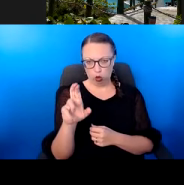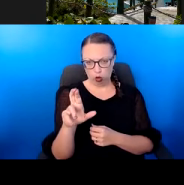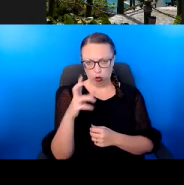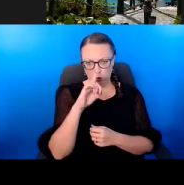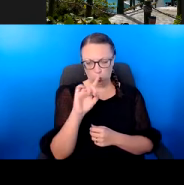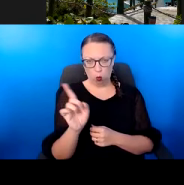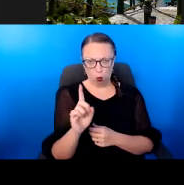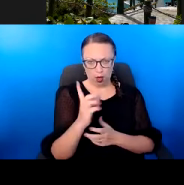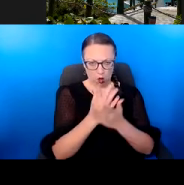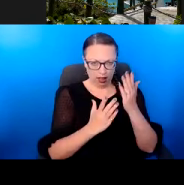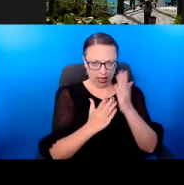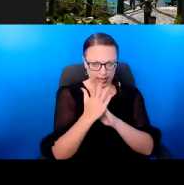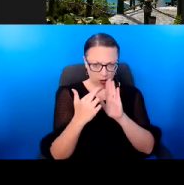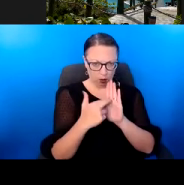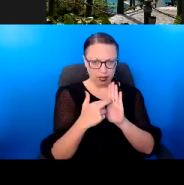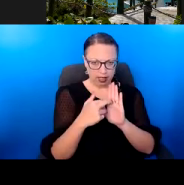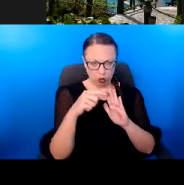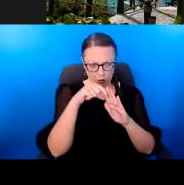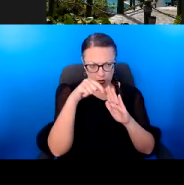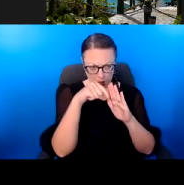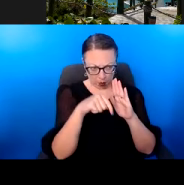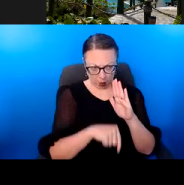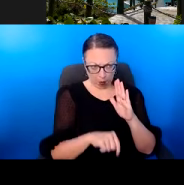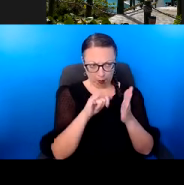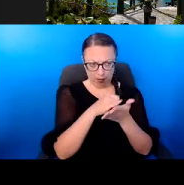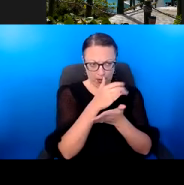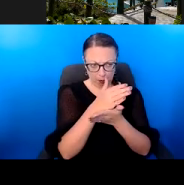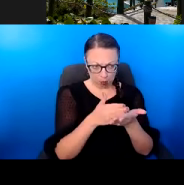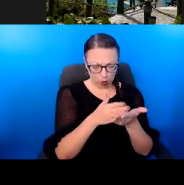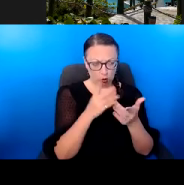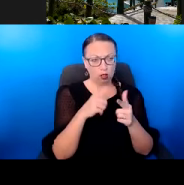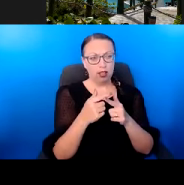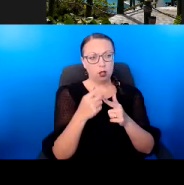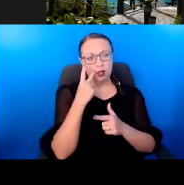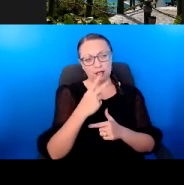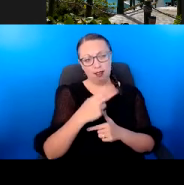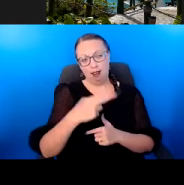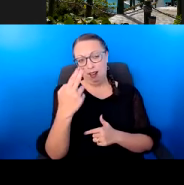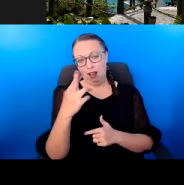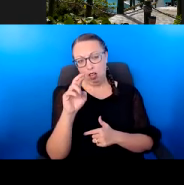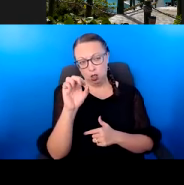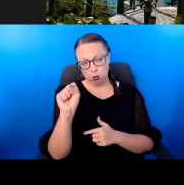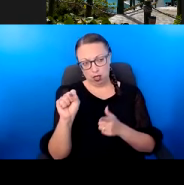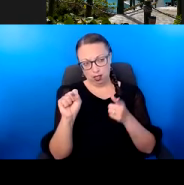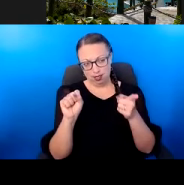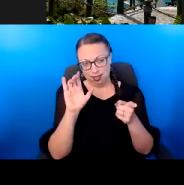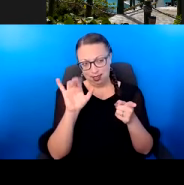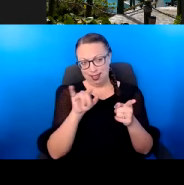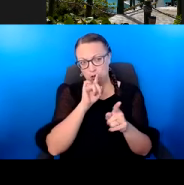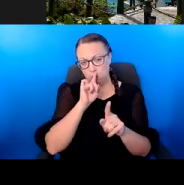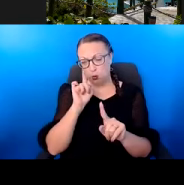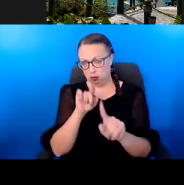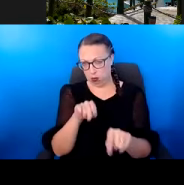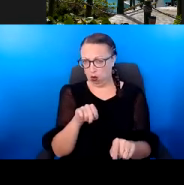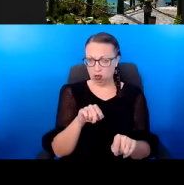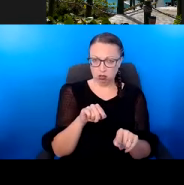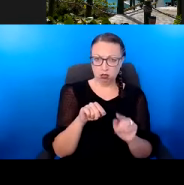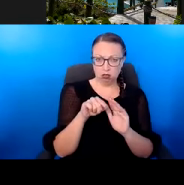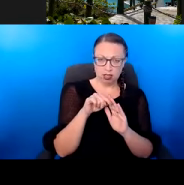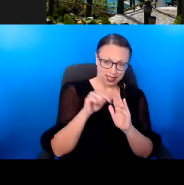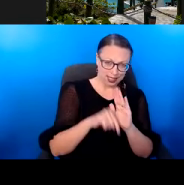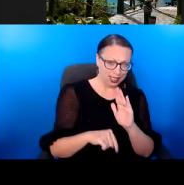down into that piece of cortex. Here's, again, high resolution. This is the response in deep layers